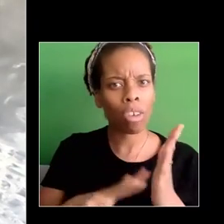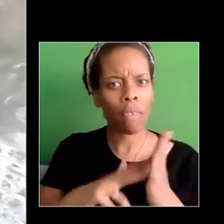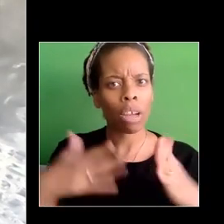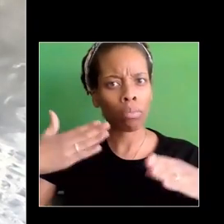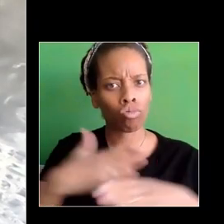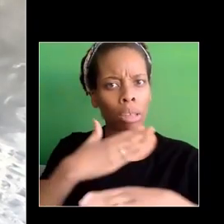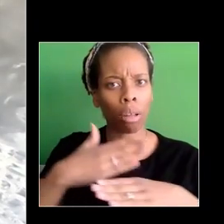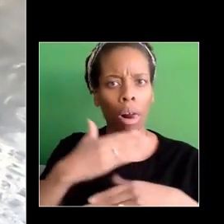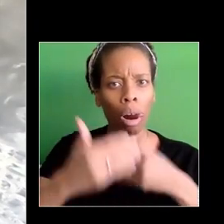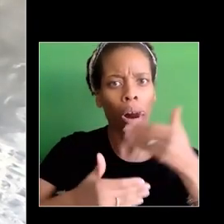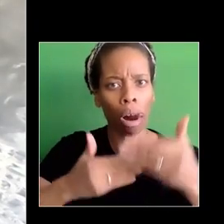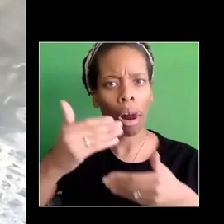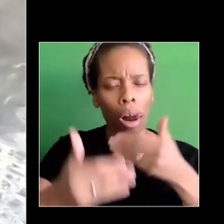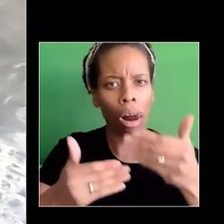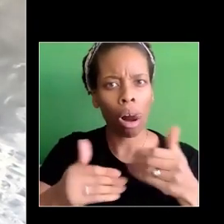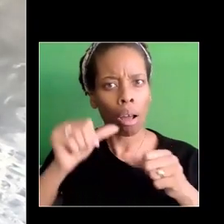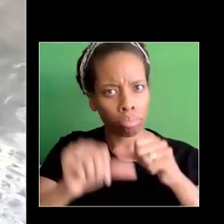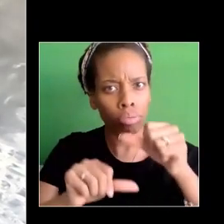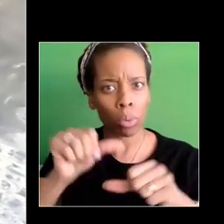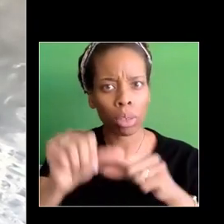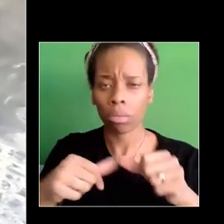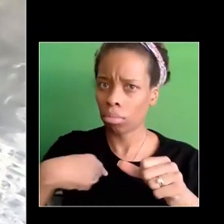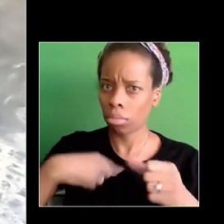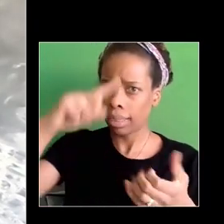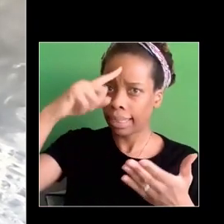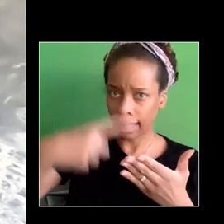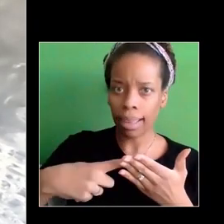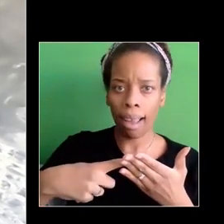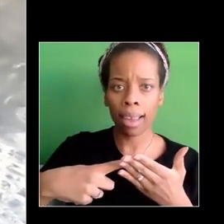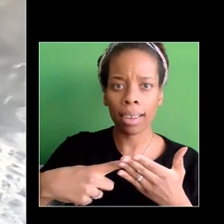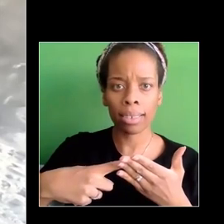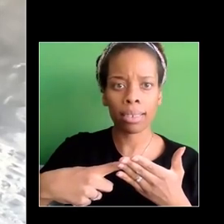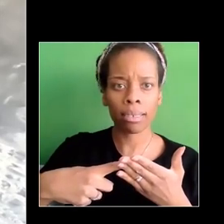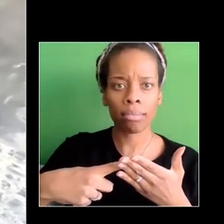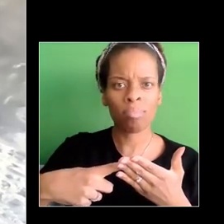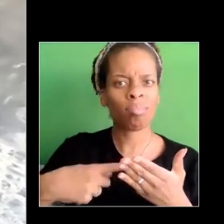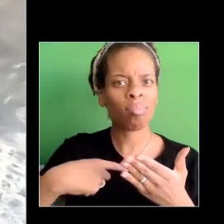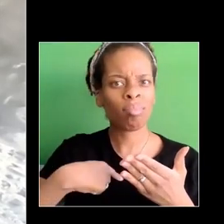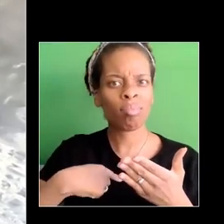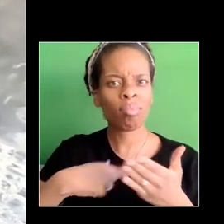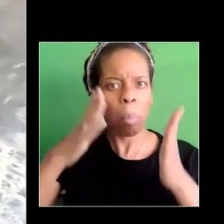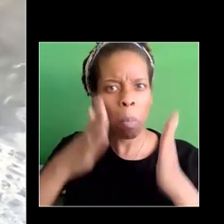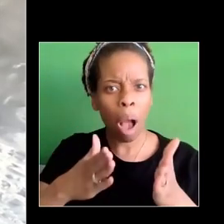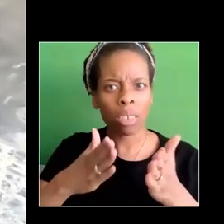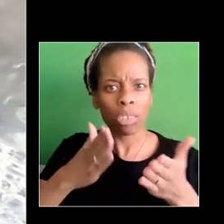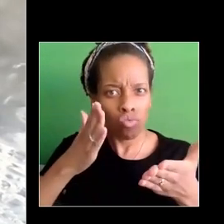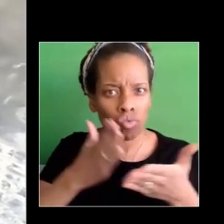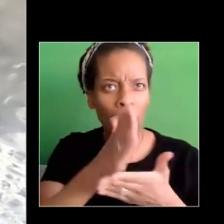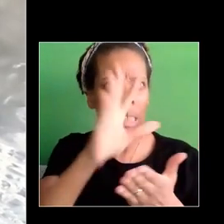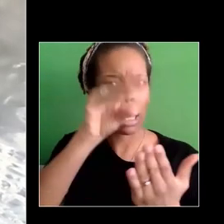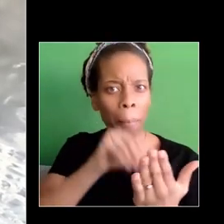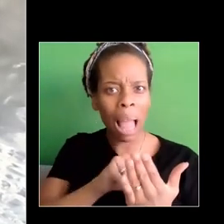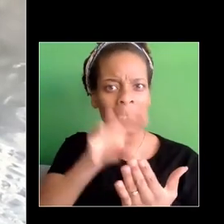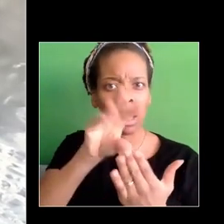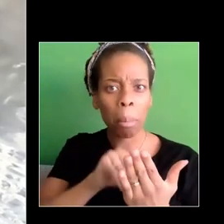real strong element of pragmatism. I made the decision to distance myself from reality, not in the